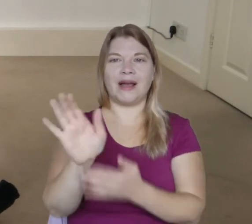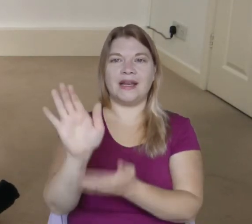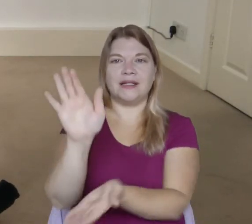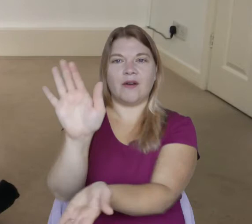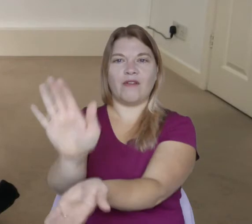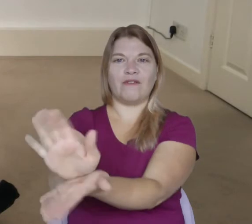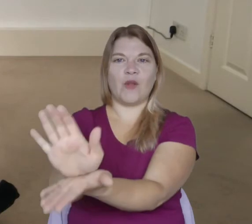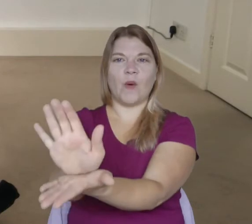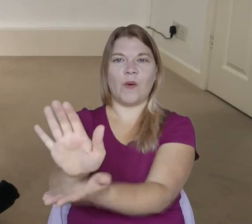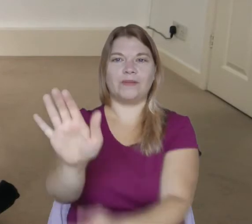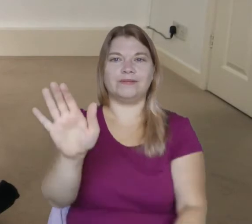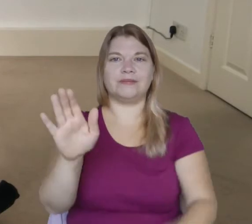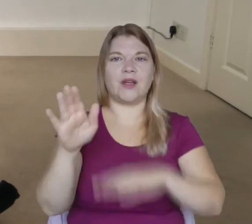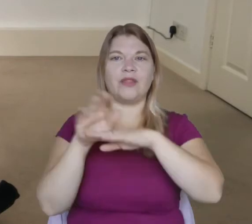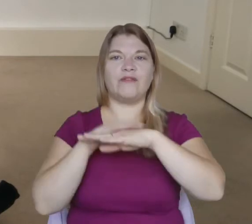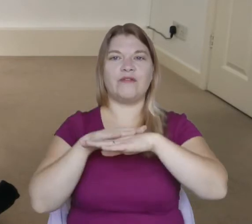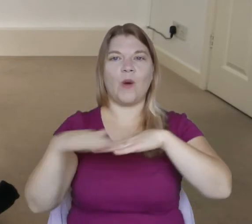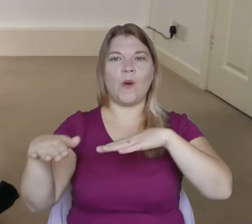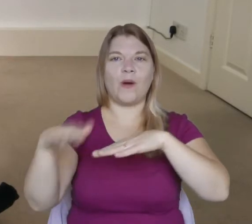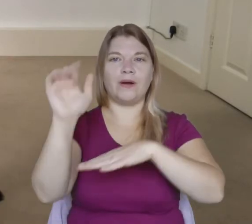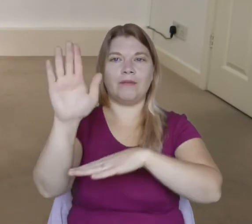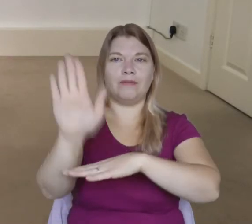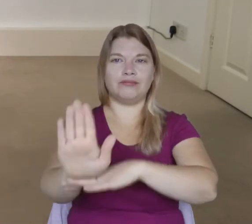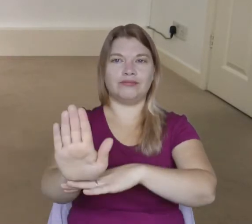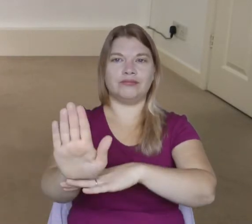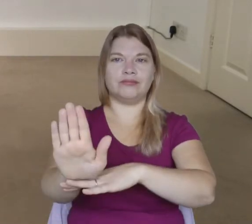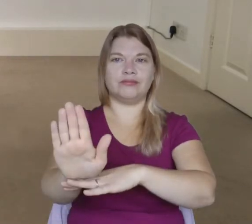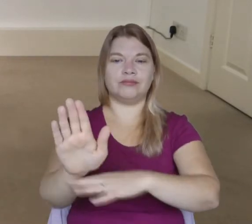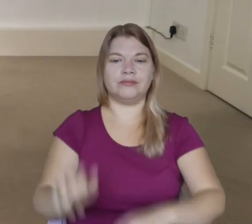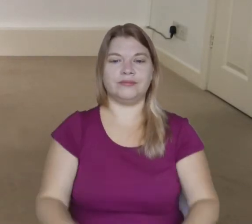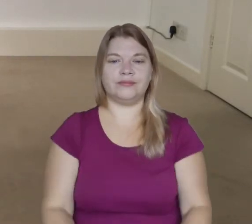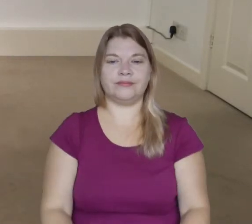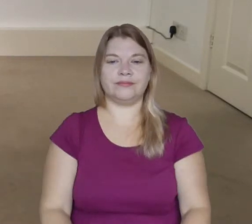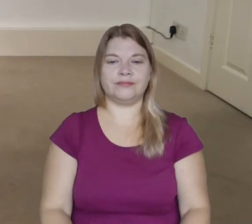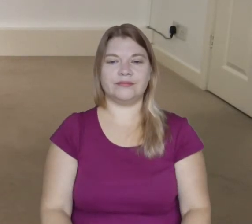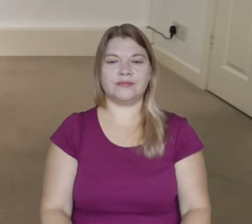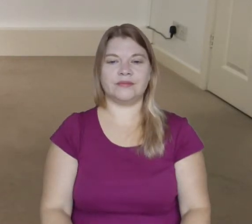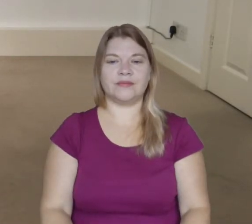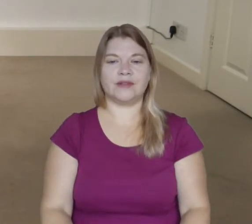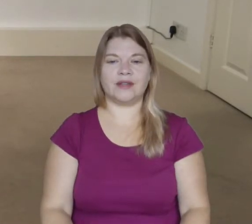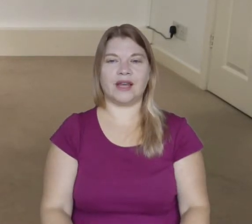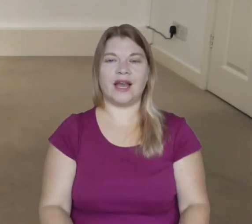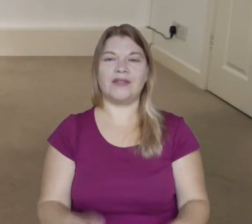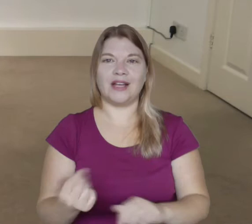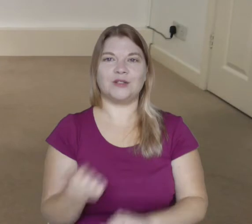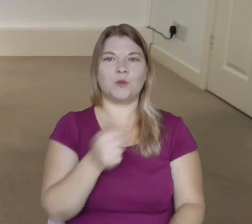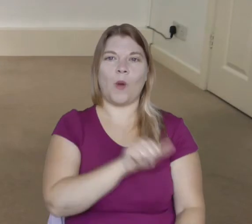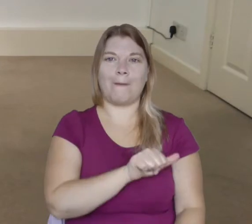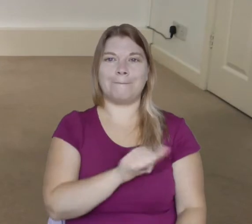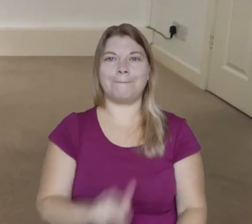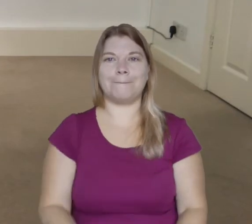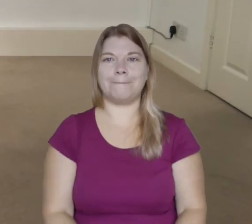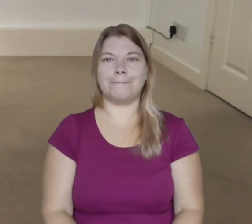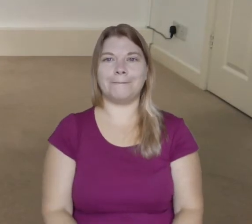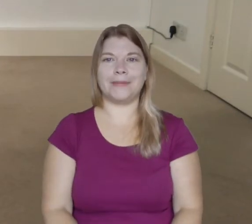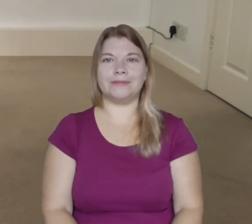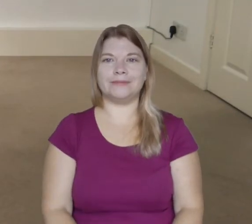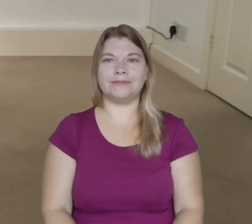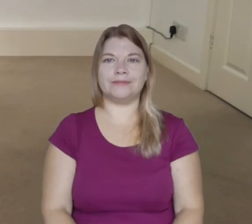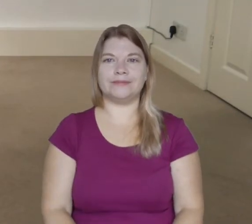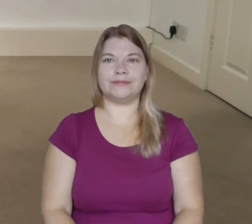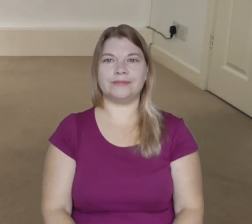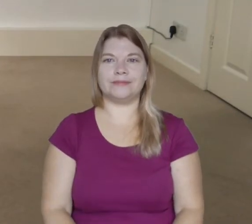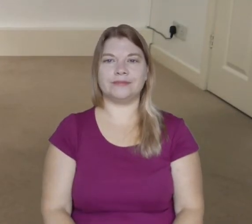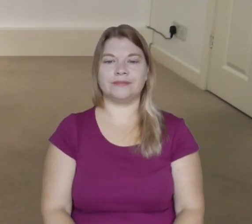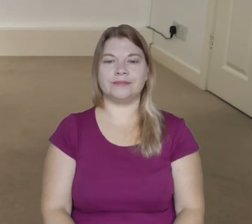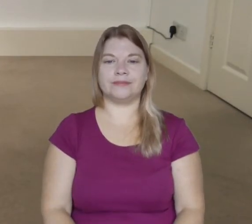into the floor with my toes turned up towards the ceiling. And then I'm going to bring that leg back in and change over to the side, heel